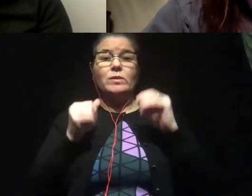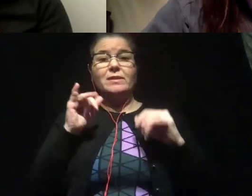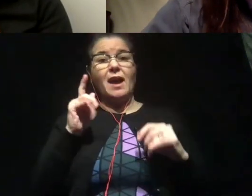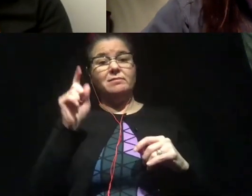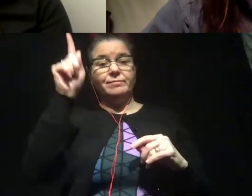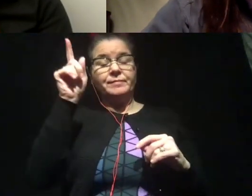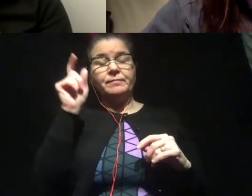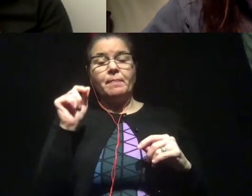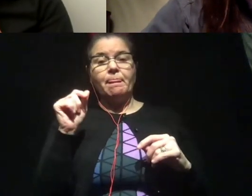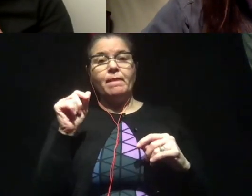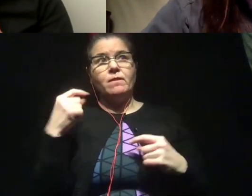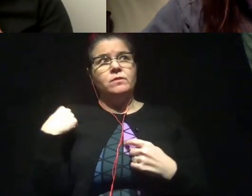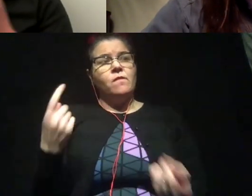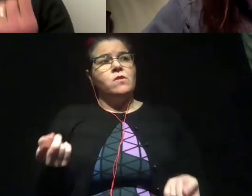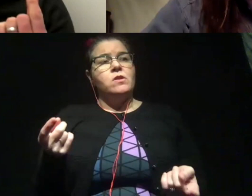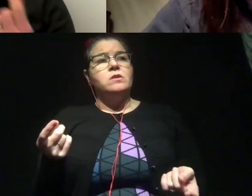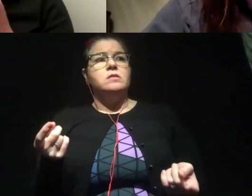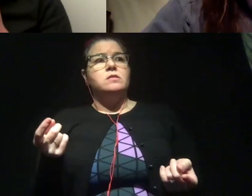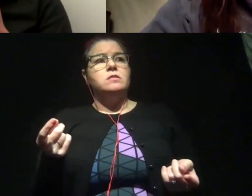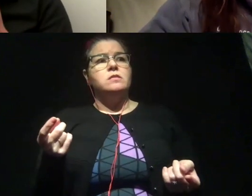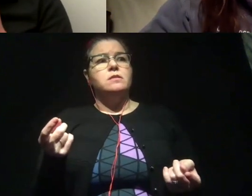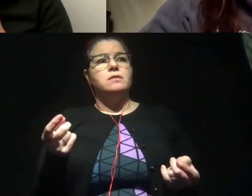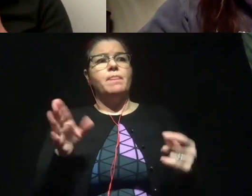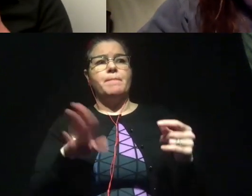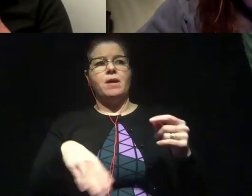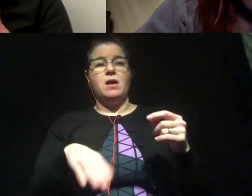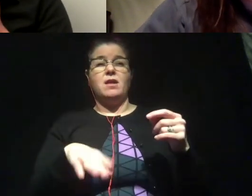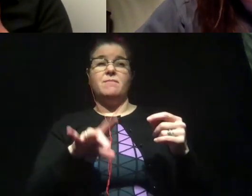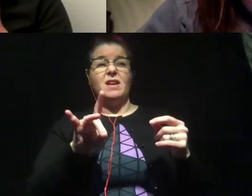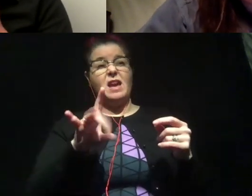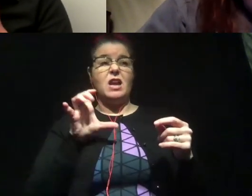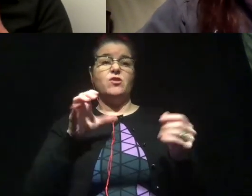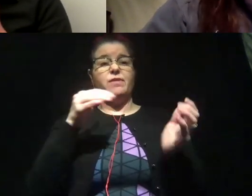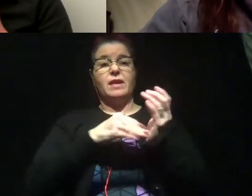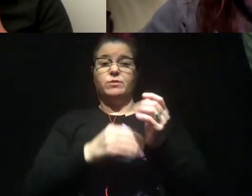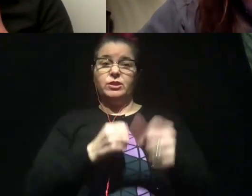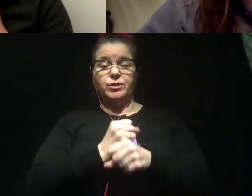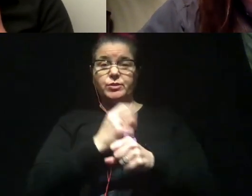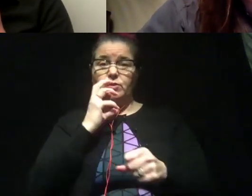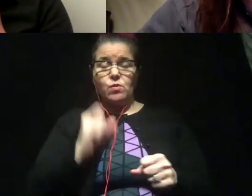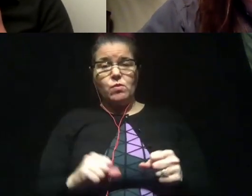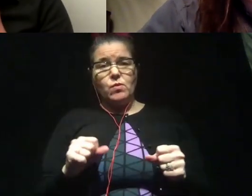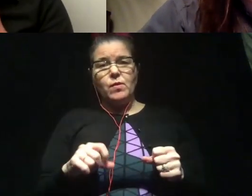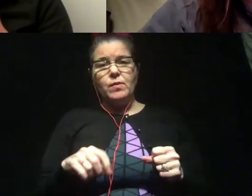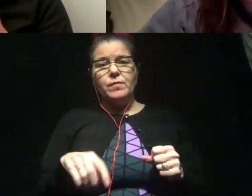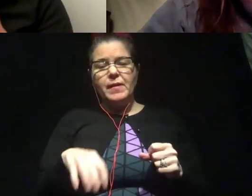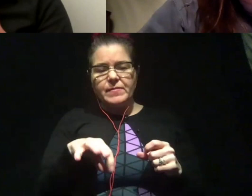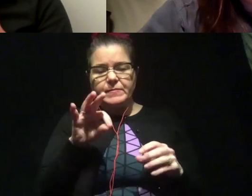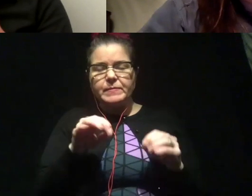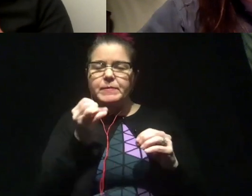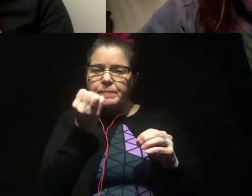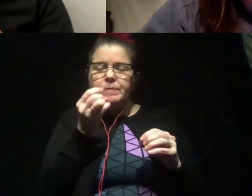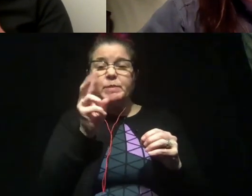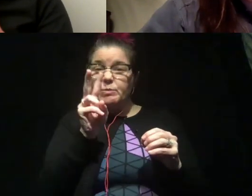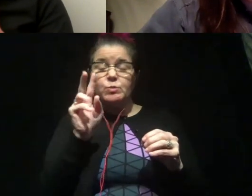so far is about, or at least at the bottom of the ice sheet, is about 800,000 years old. They have picked up little bits of ice that are almost 2 million years